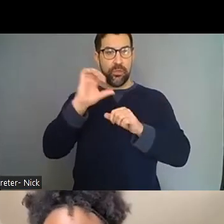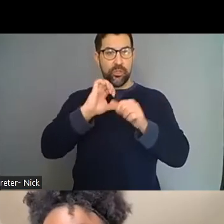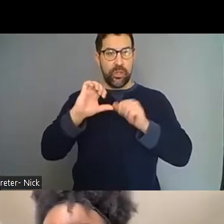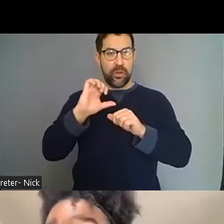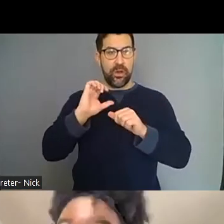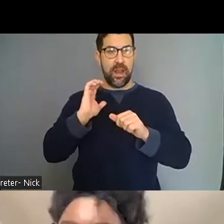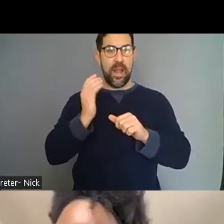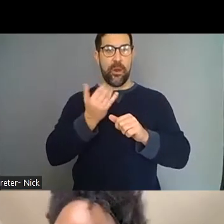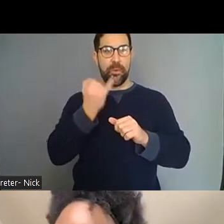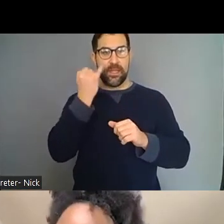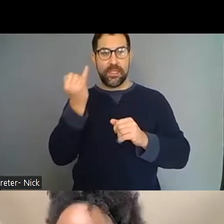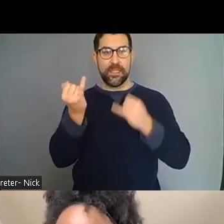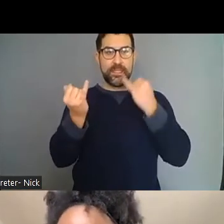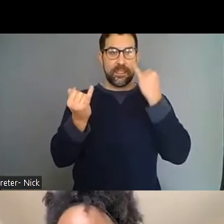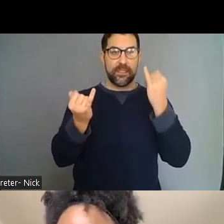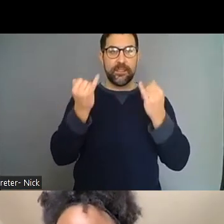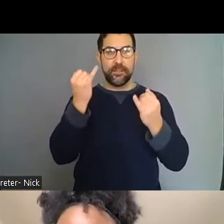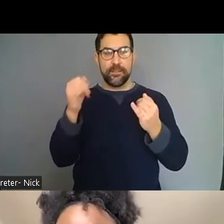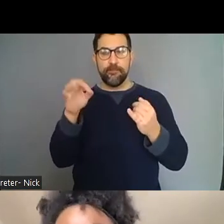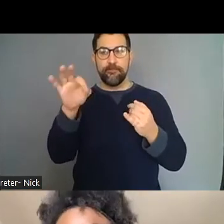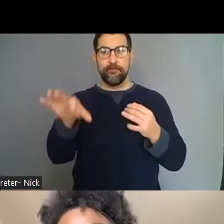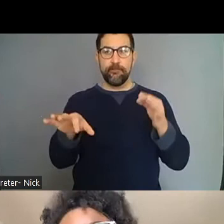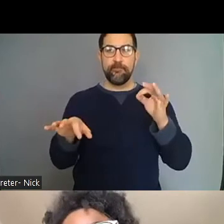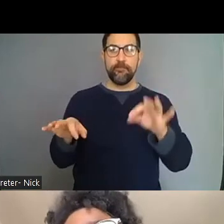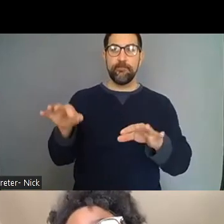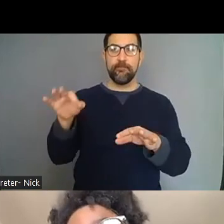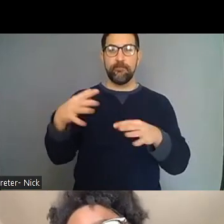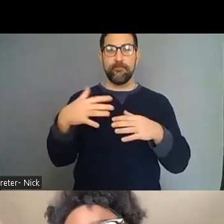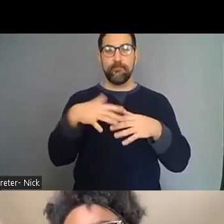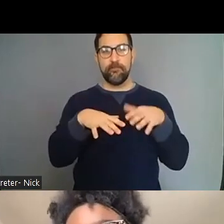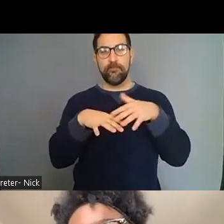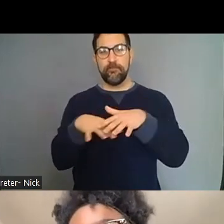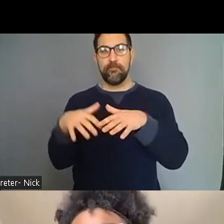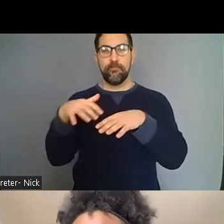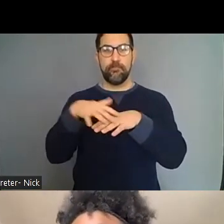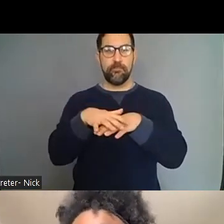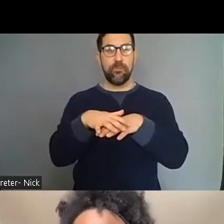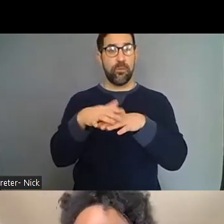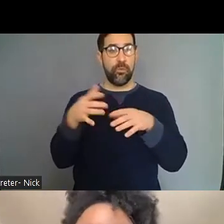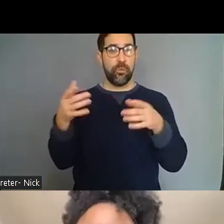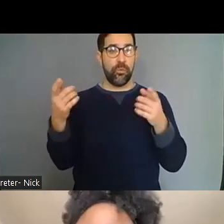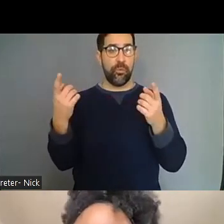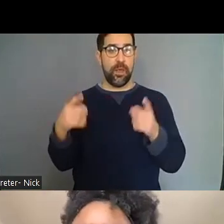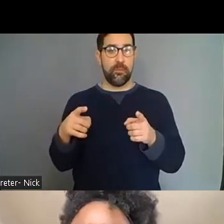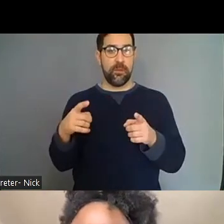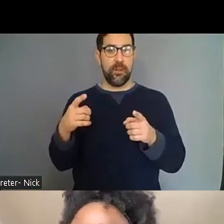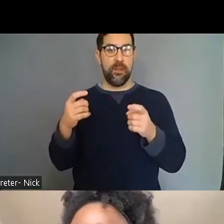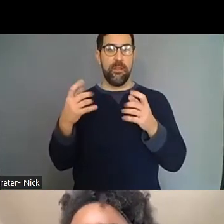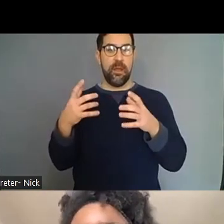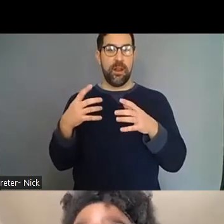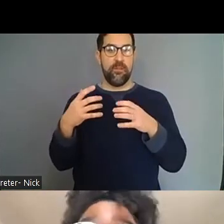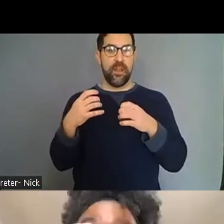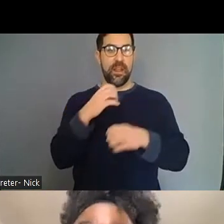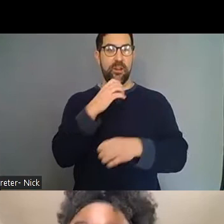ideas to our own table and let's build off of that. Because oftentimes what happens is when we spend so much energy fighting